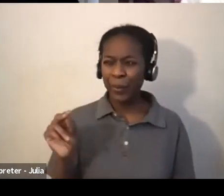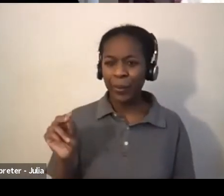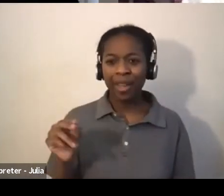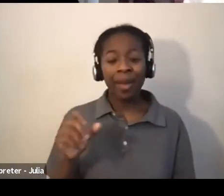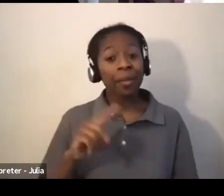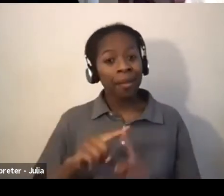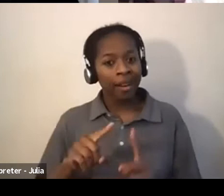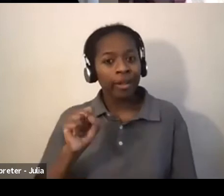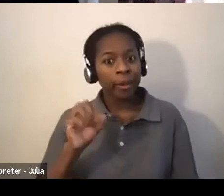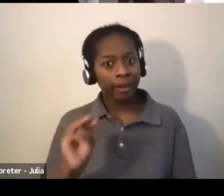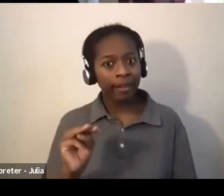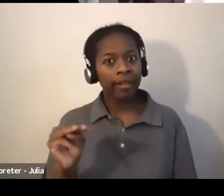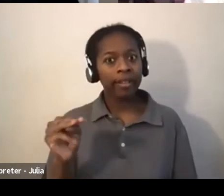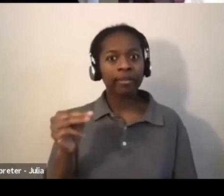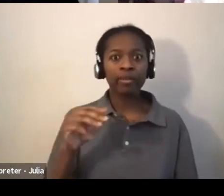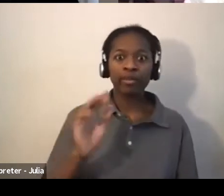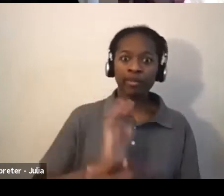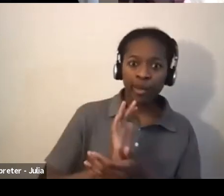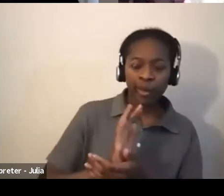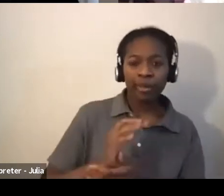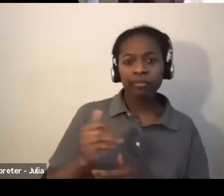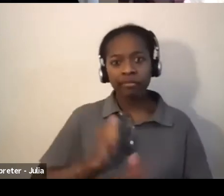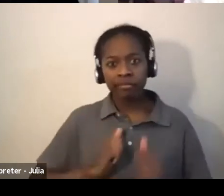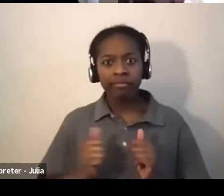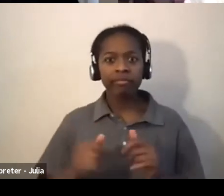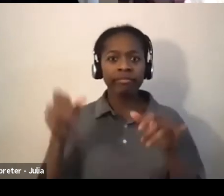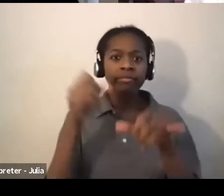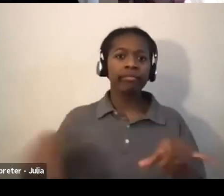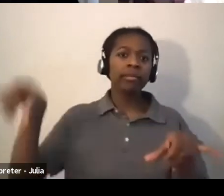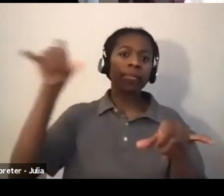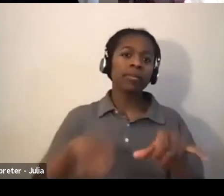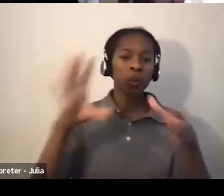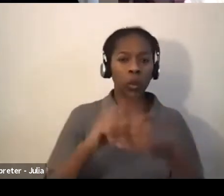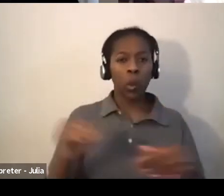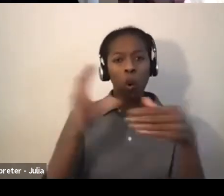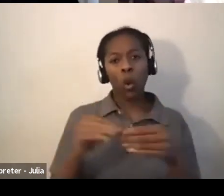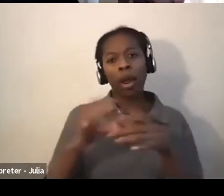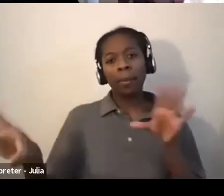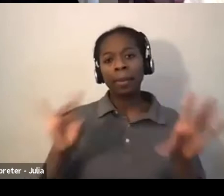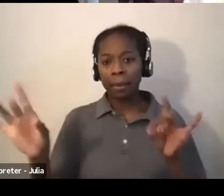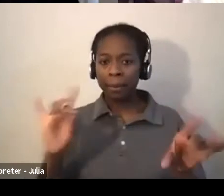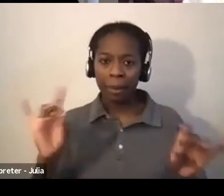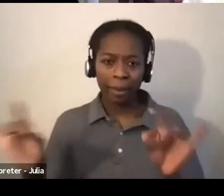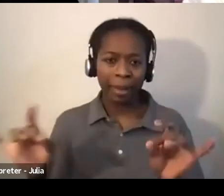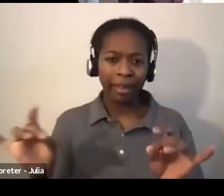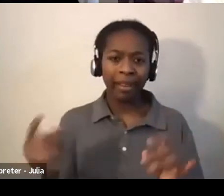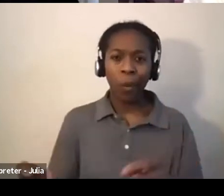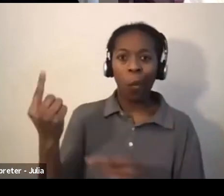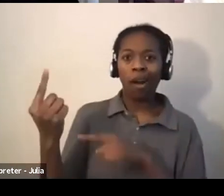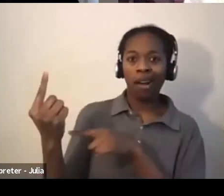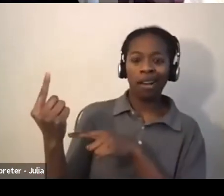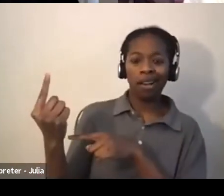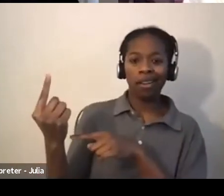media, movies, shows, cartoons depicts certain people. And so that's where it hurts the